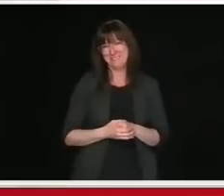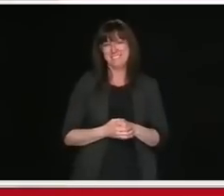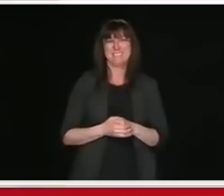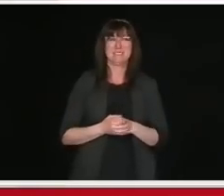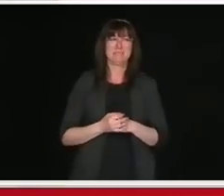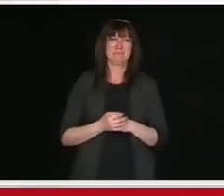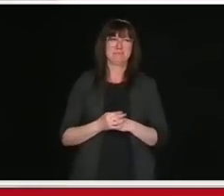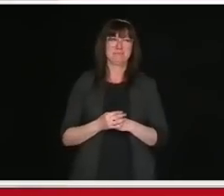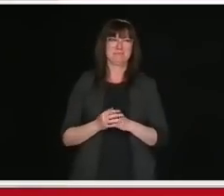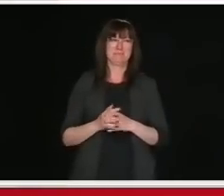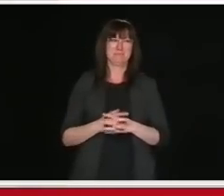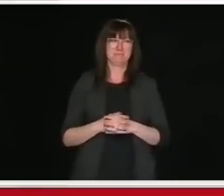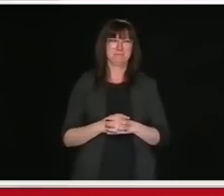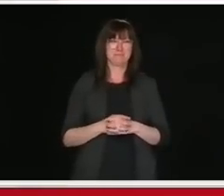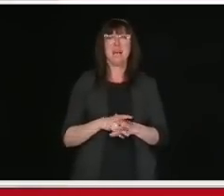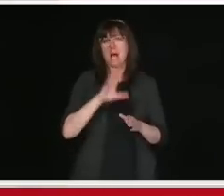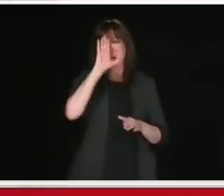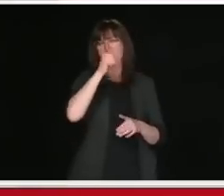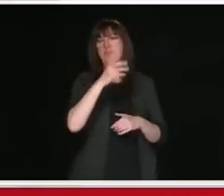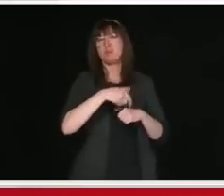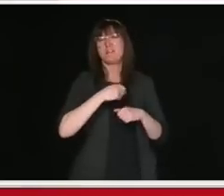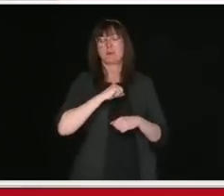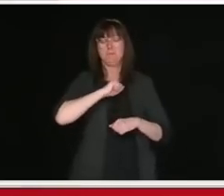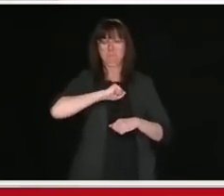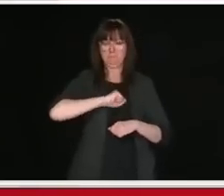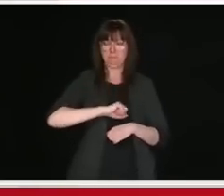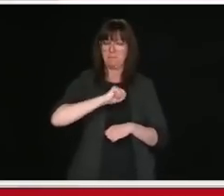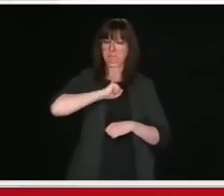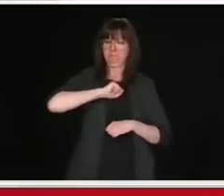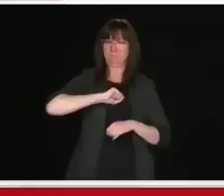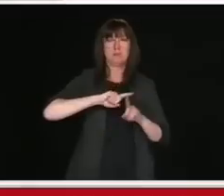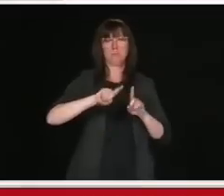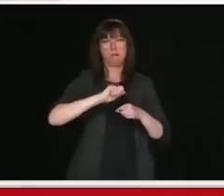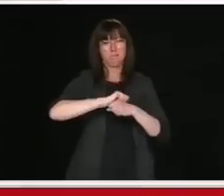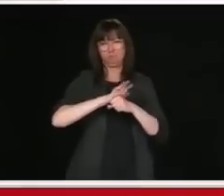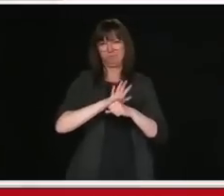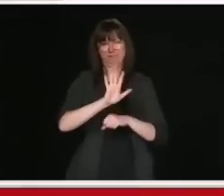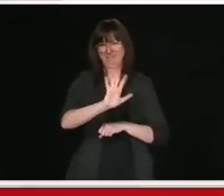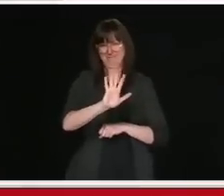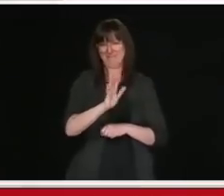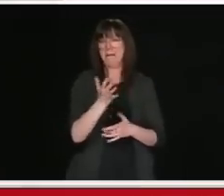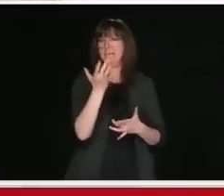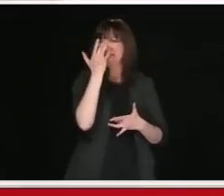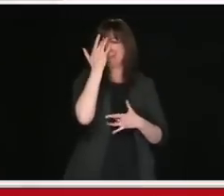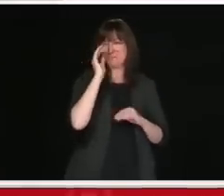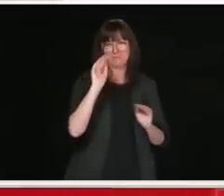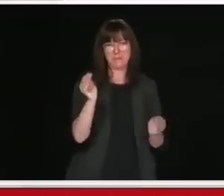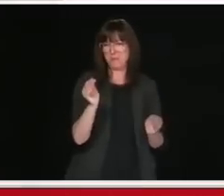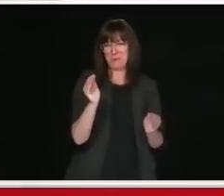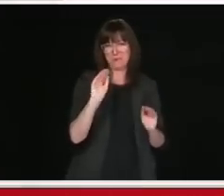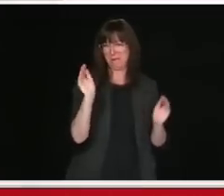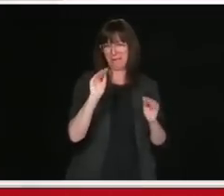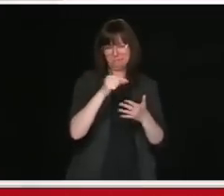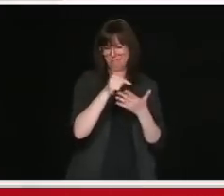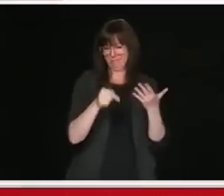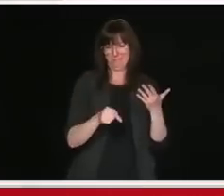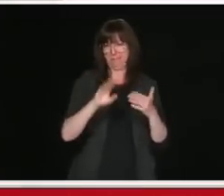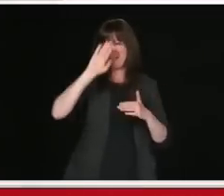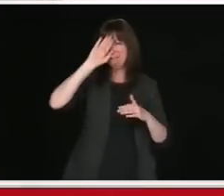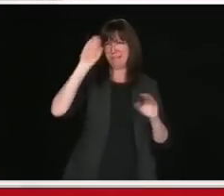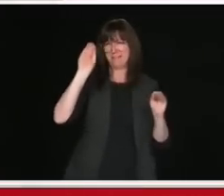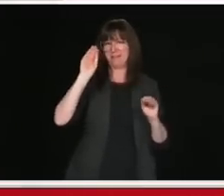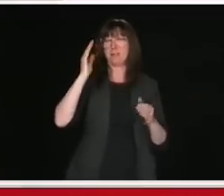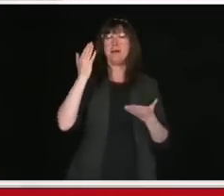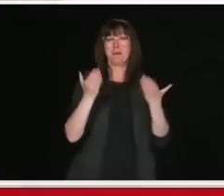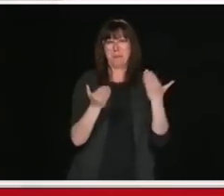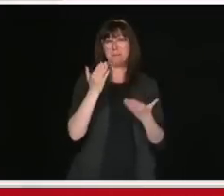of times today. There is absolutely nothing to worry about. I have no symptoms of COVID. It perhaps means that I should get back to wearing my scarf,